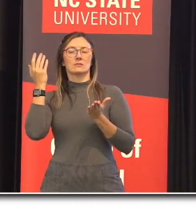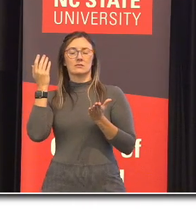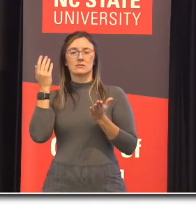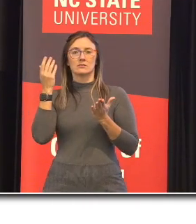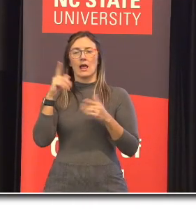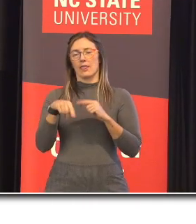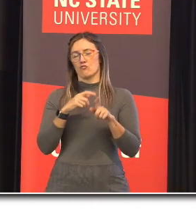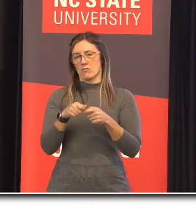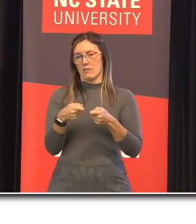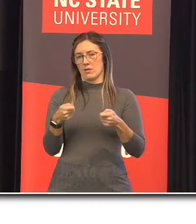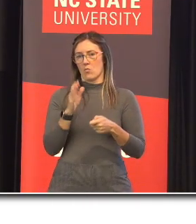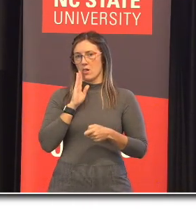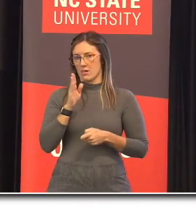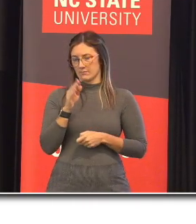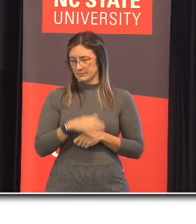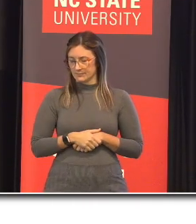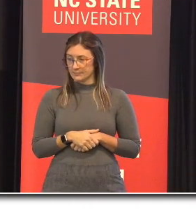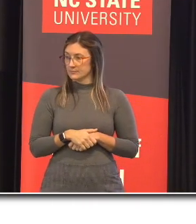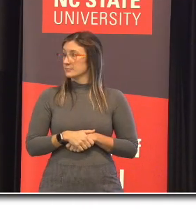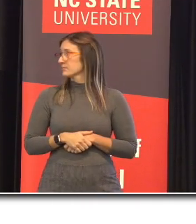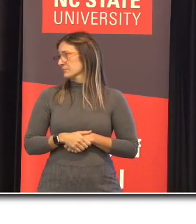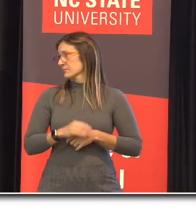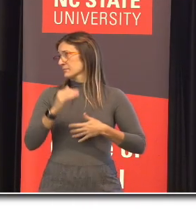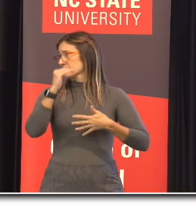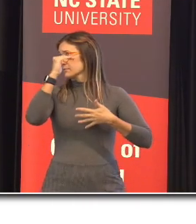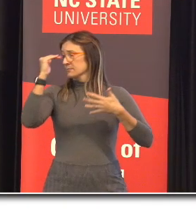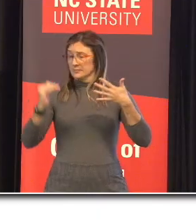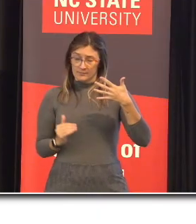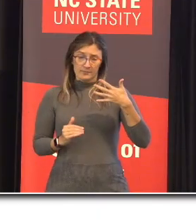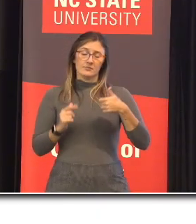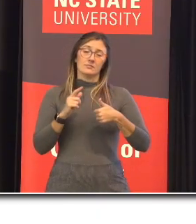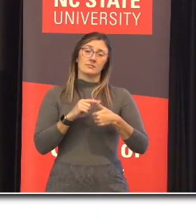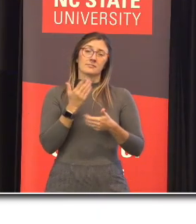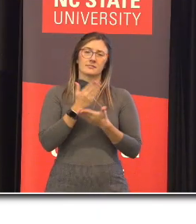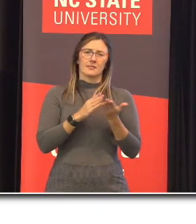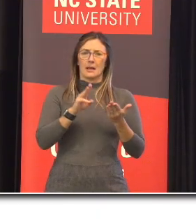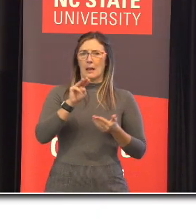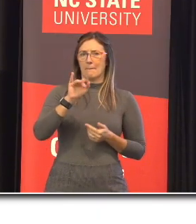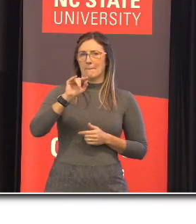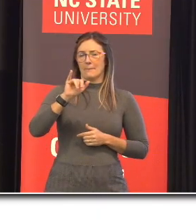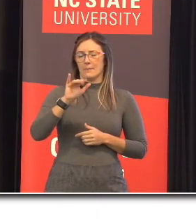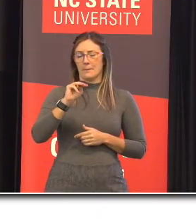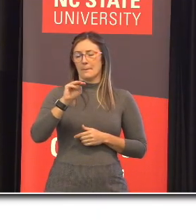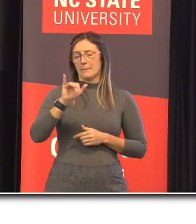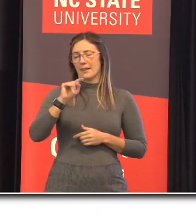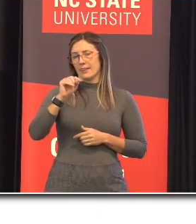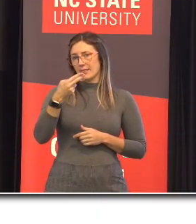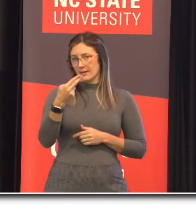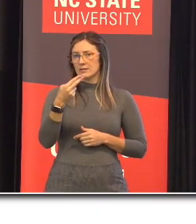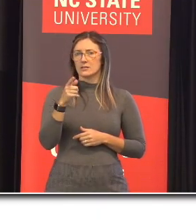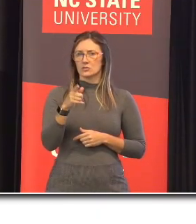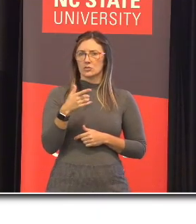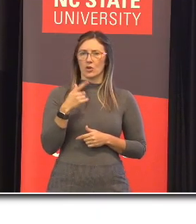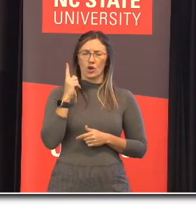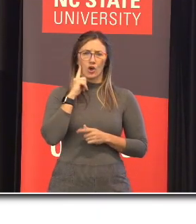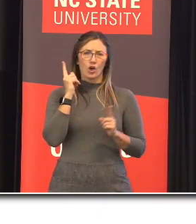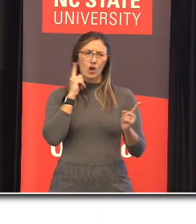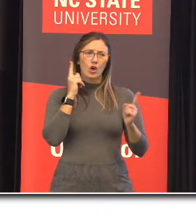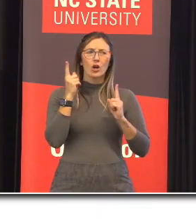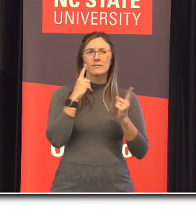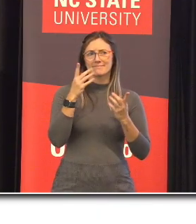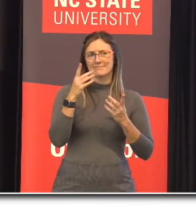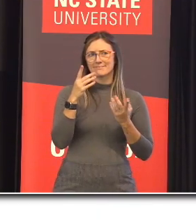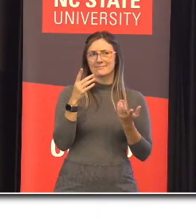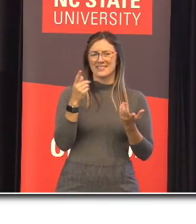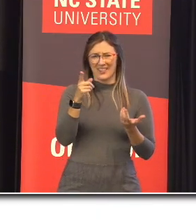I get, and if you work anywhere in tech or digital access, you have heard them as well. Things like, well, creating